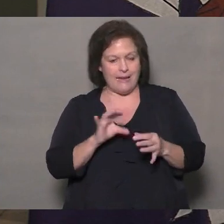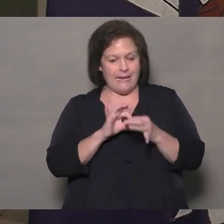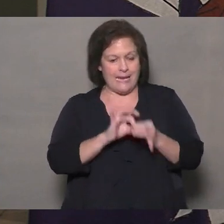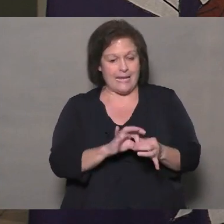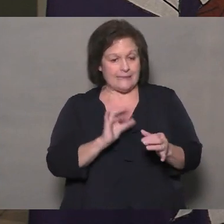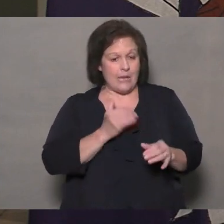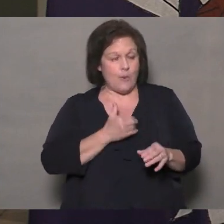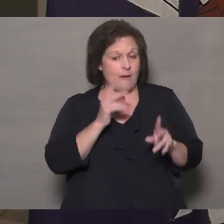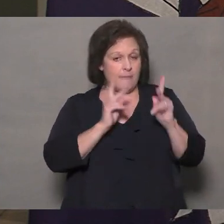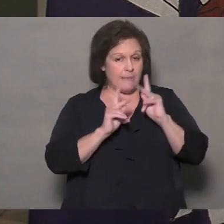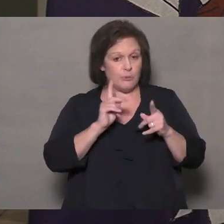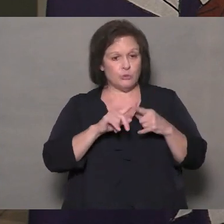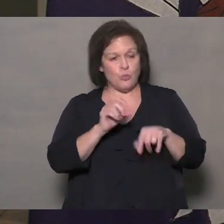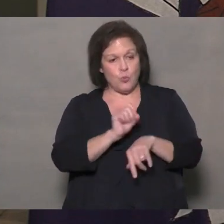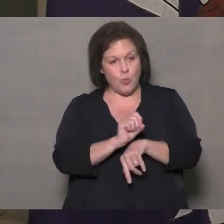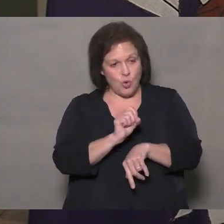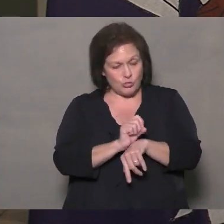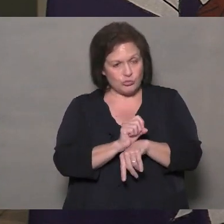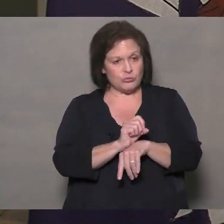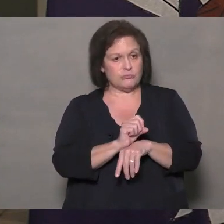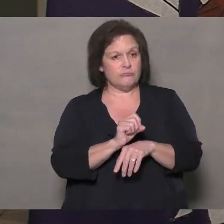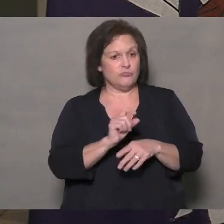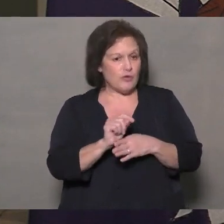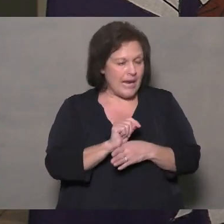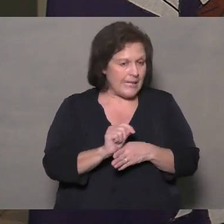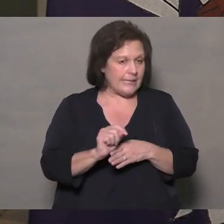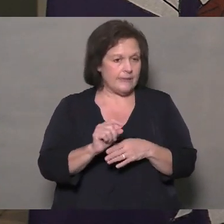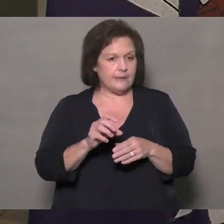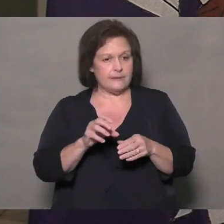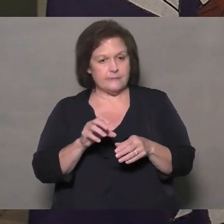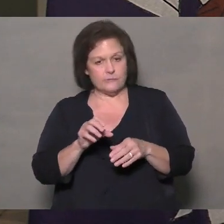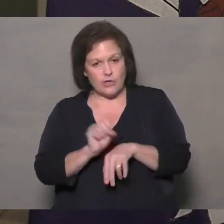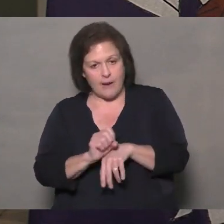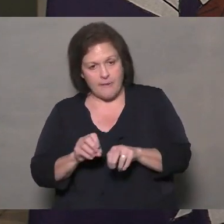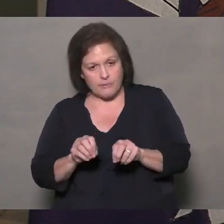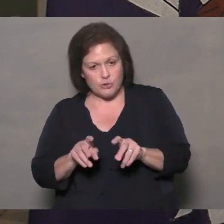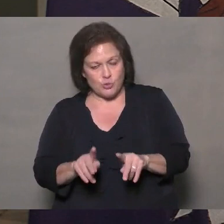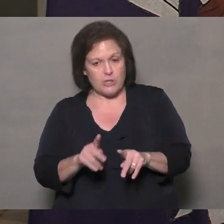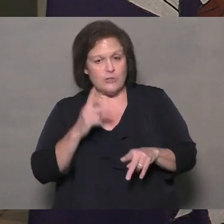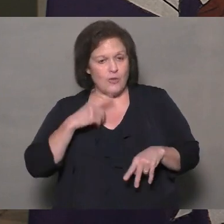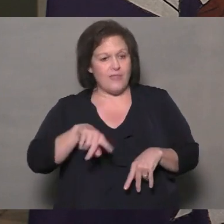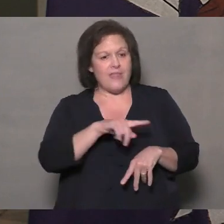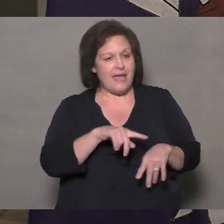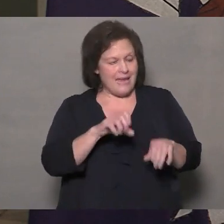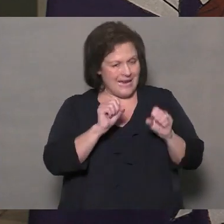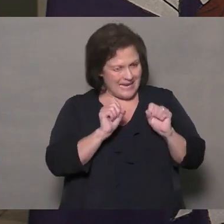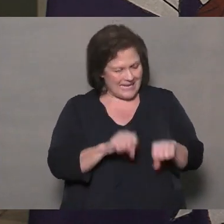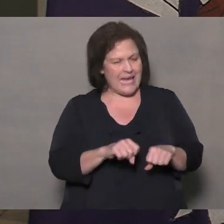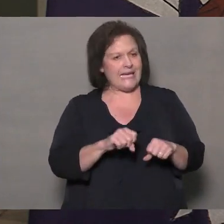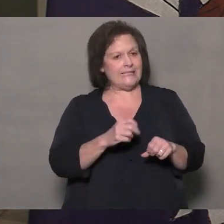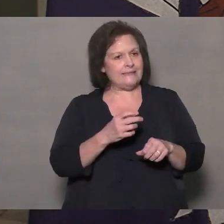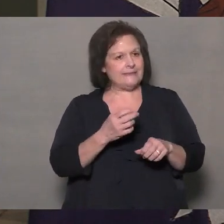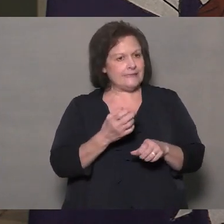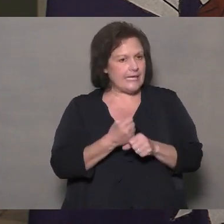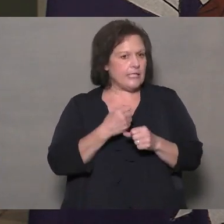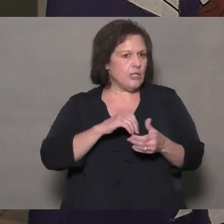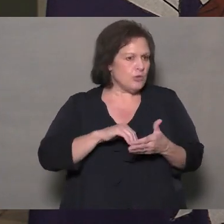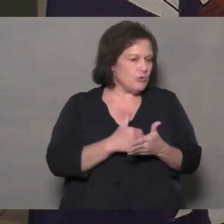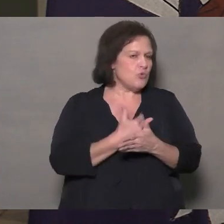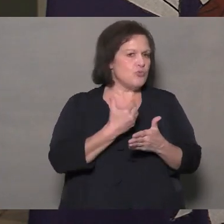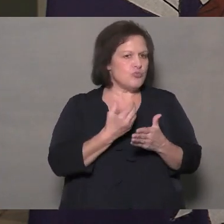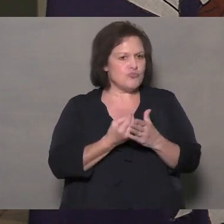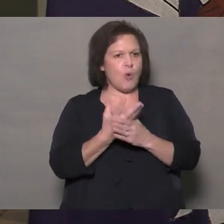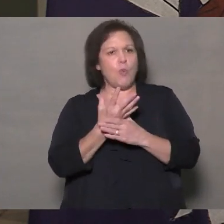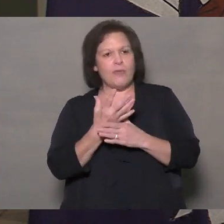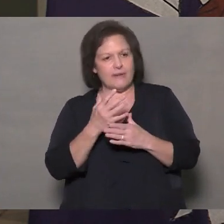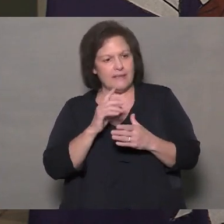our people to workforce training and job opportunities so that they can pivot to new growth sectors and reach